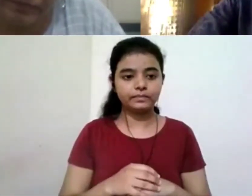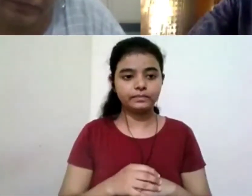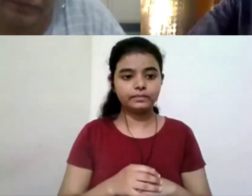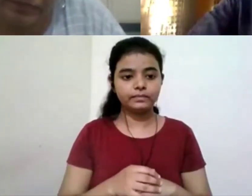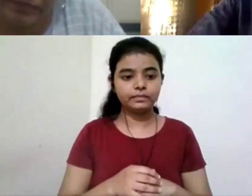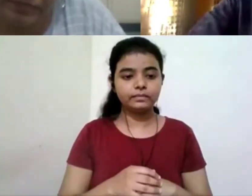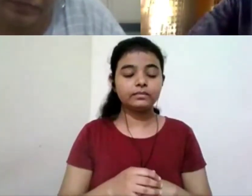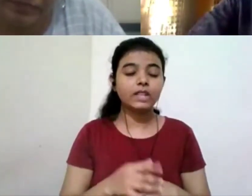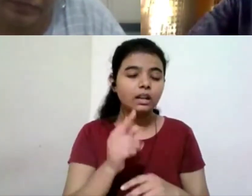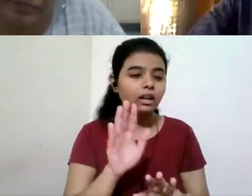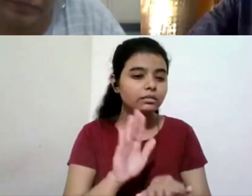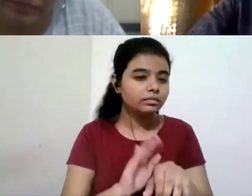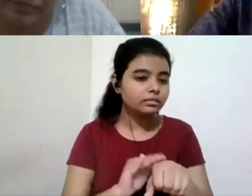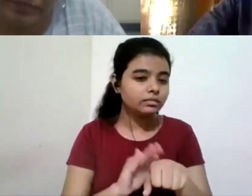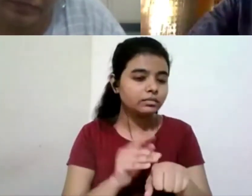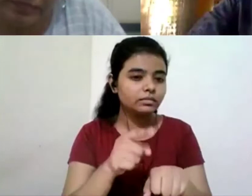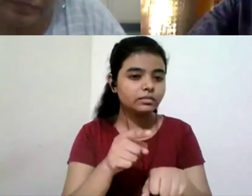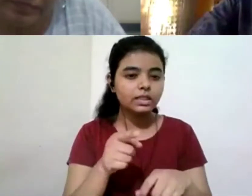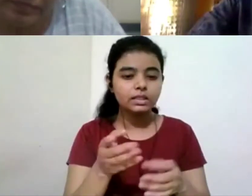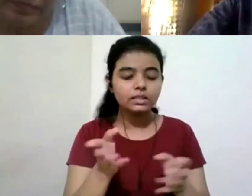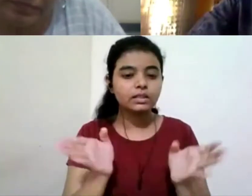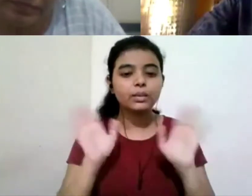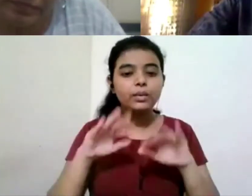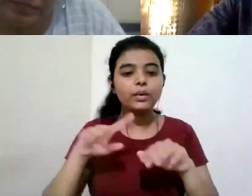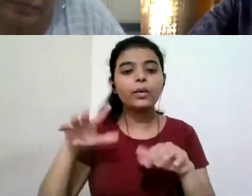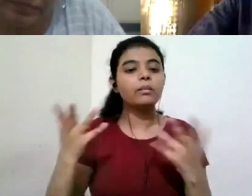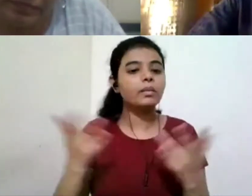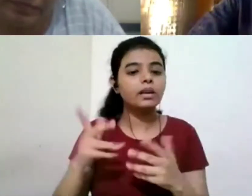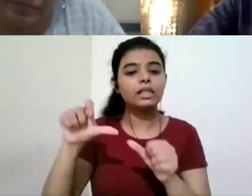and ma'am, since you're saying that it is coming from the legal,